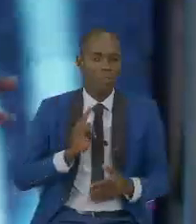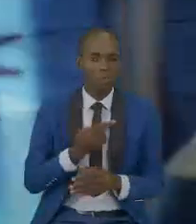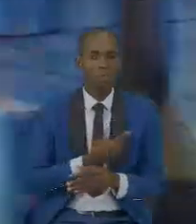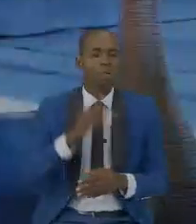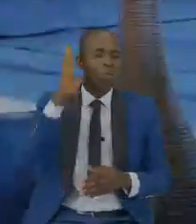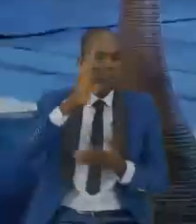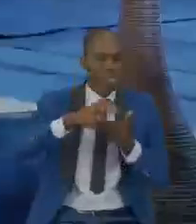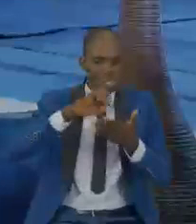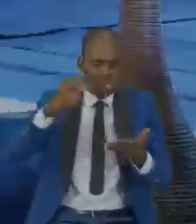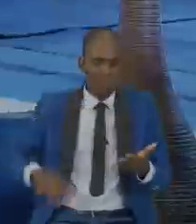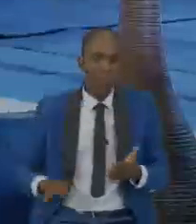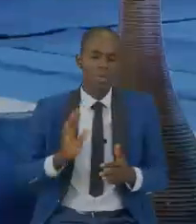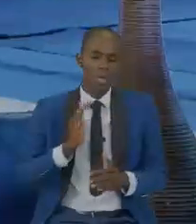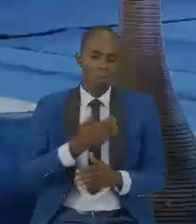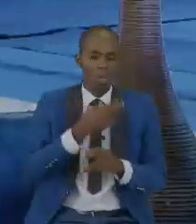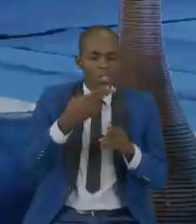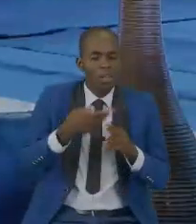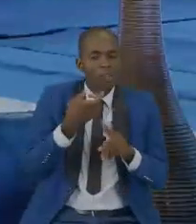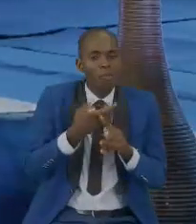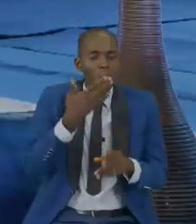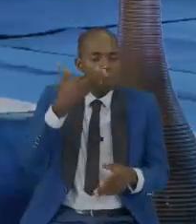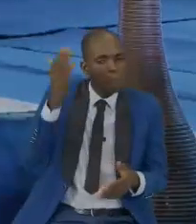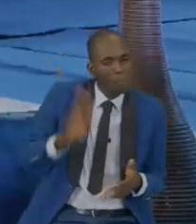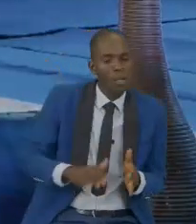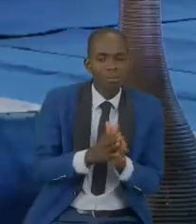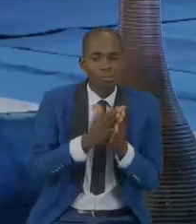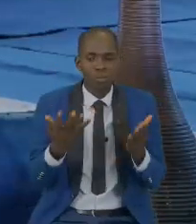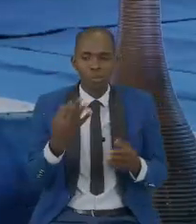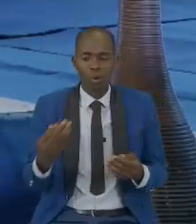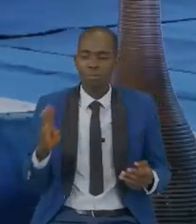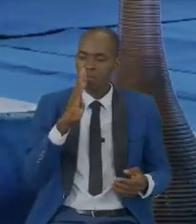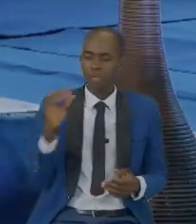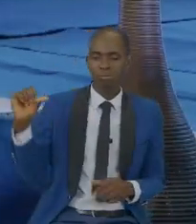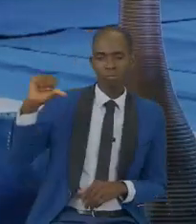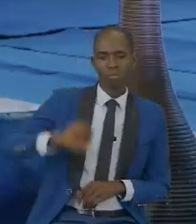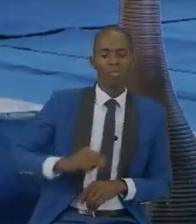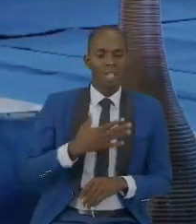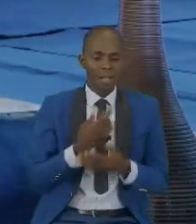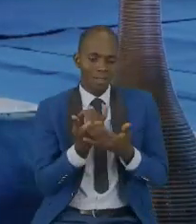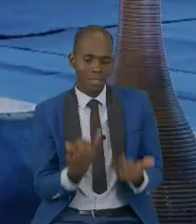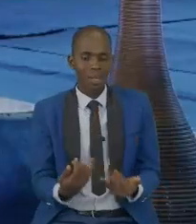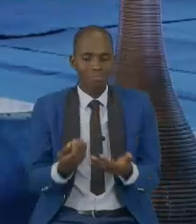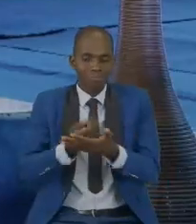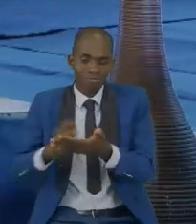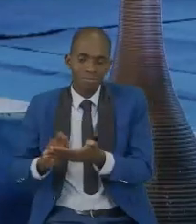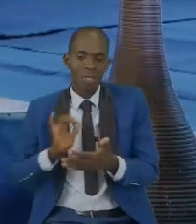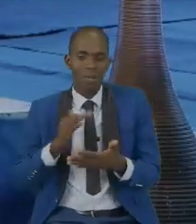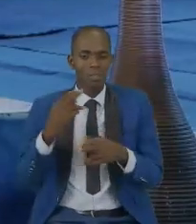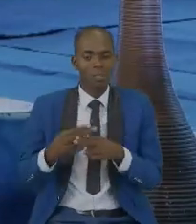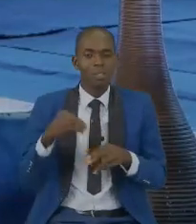take our name away from the book of the condemned, and he will put our name in the book of